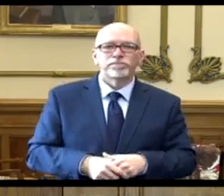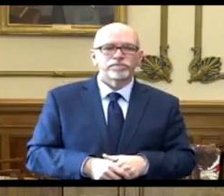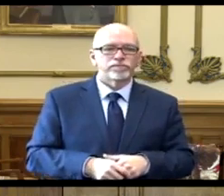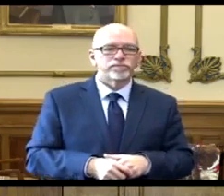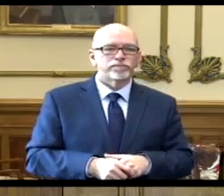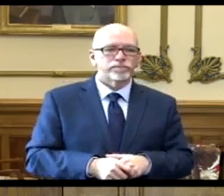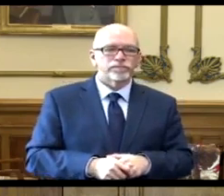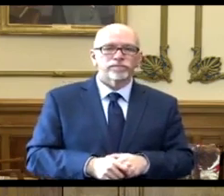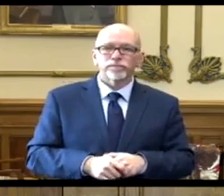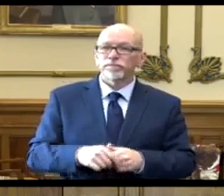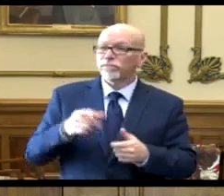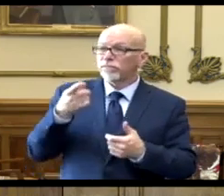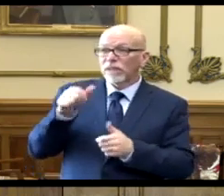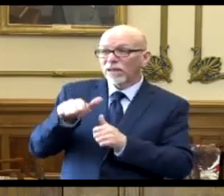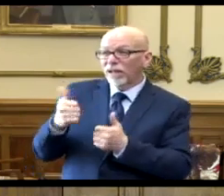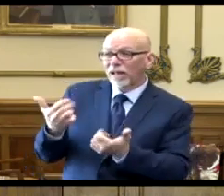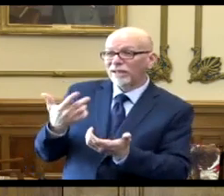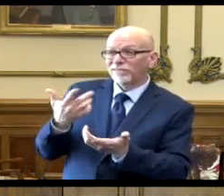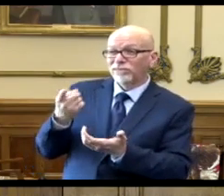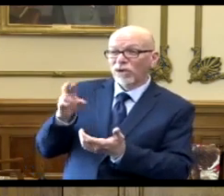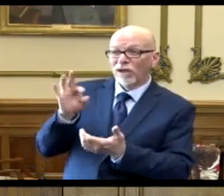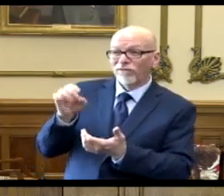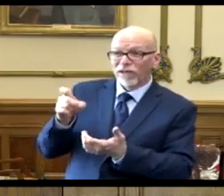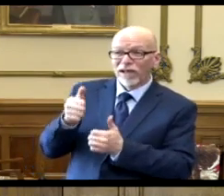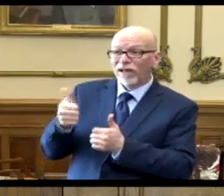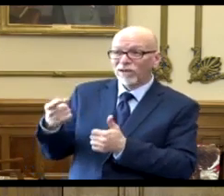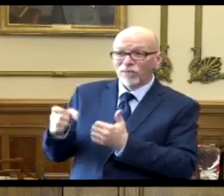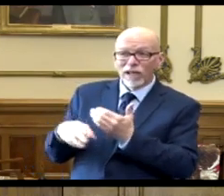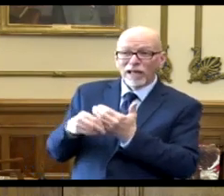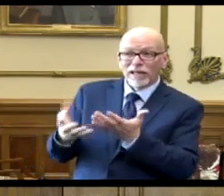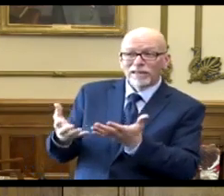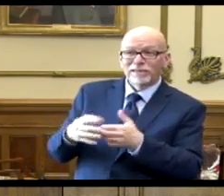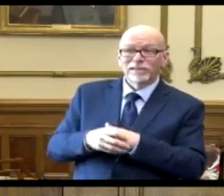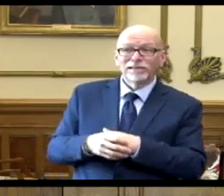anything else, Dr. Fox, Mark, that I haven't asked you want to make sure that you add?